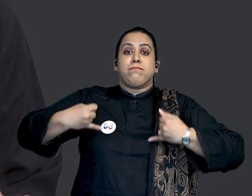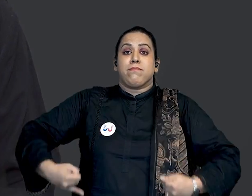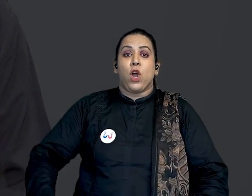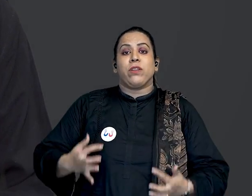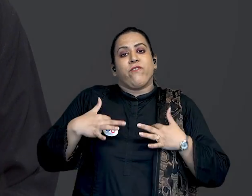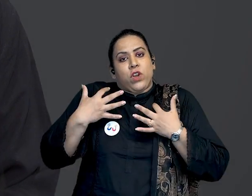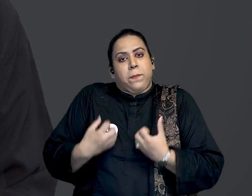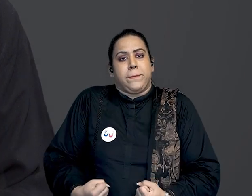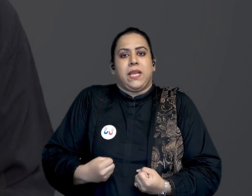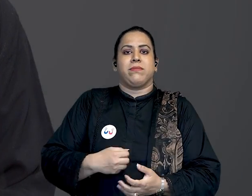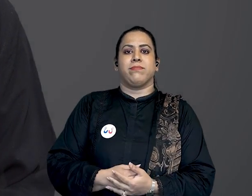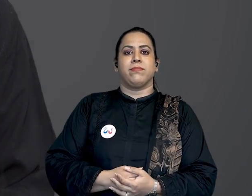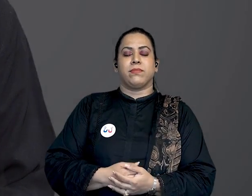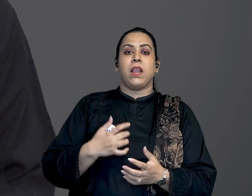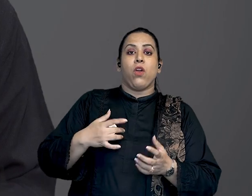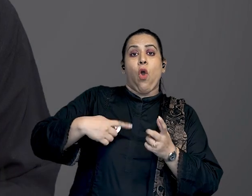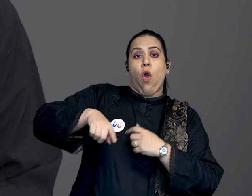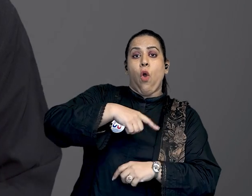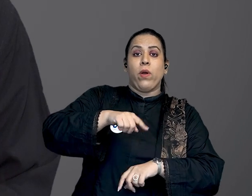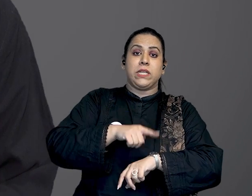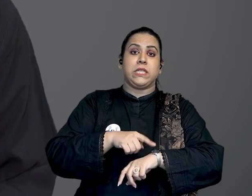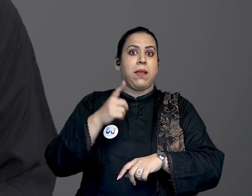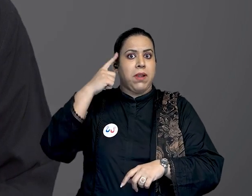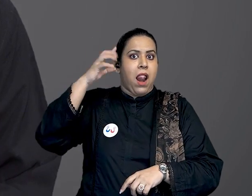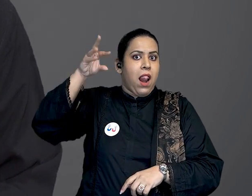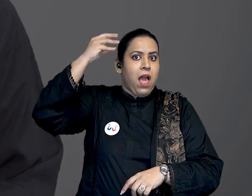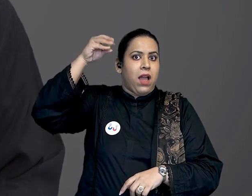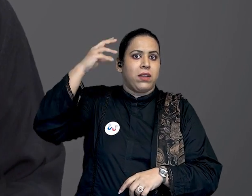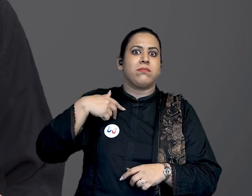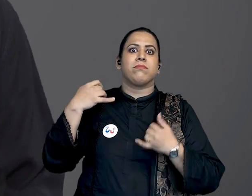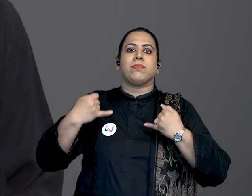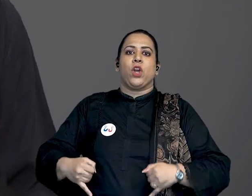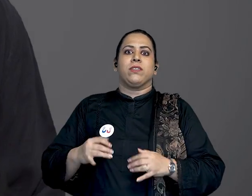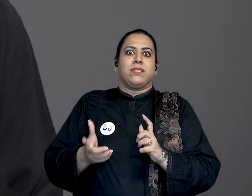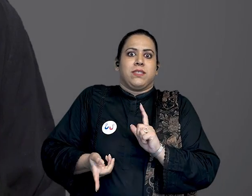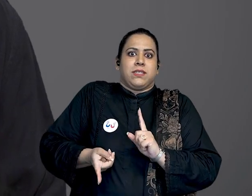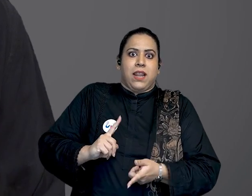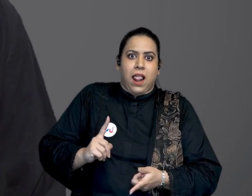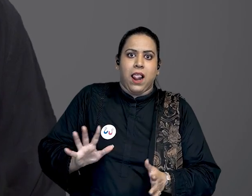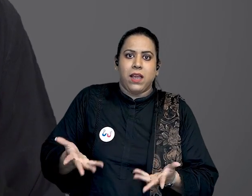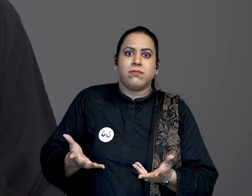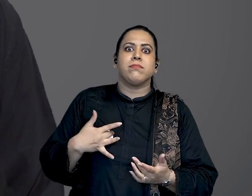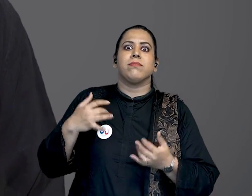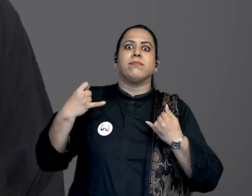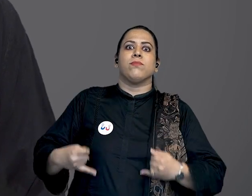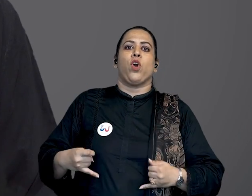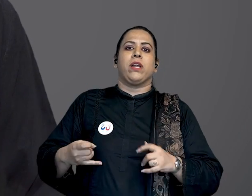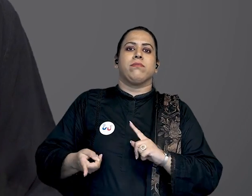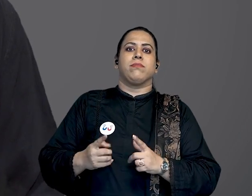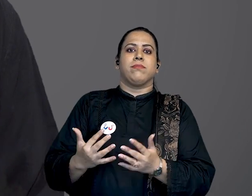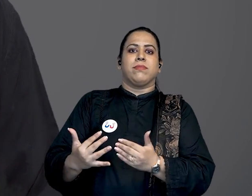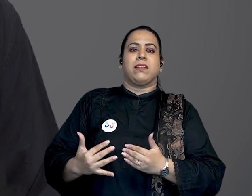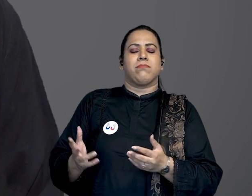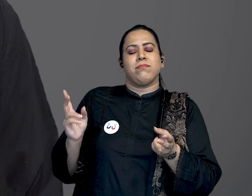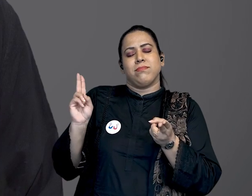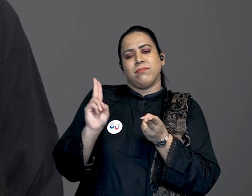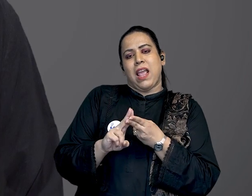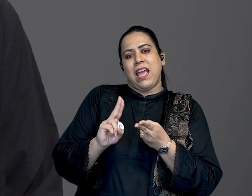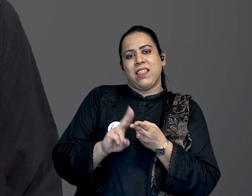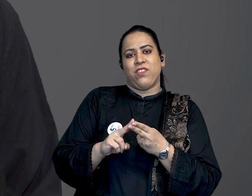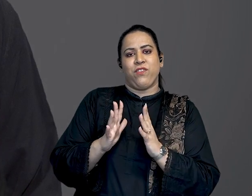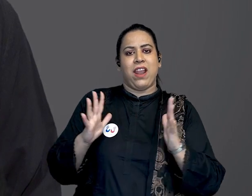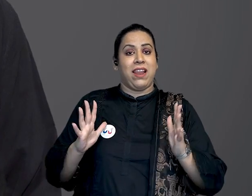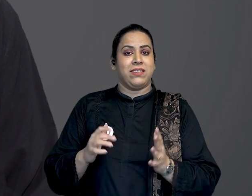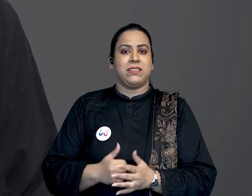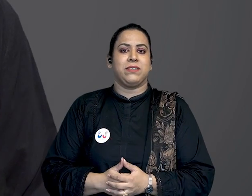in the correct quantities actually bring out results for us. And that's what we've focused ever since, and that's brought results to